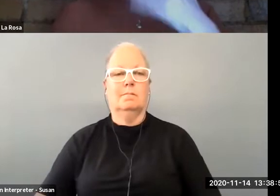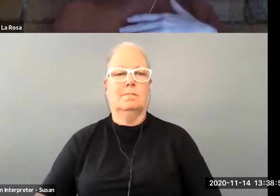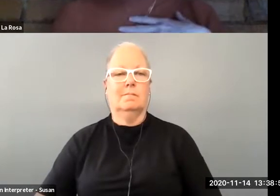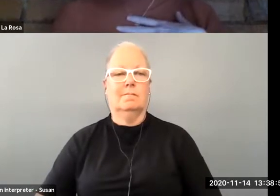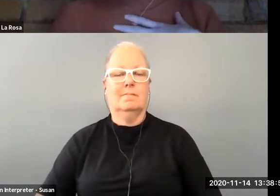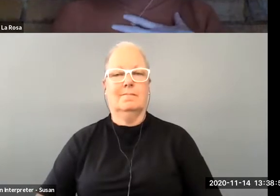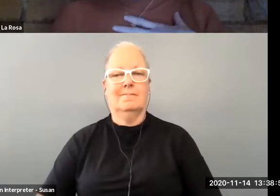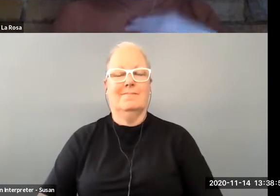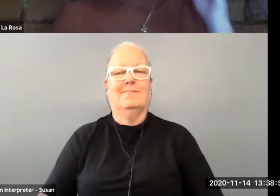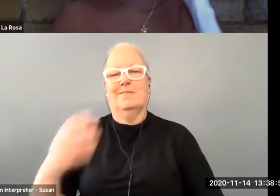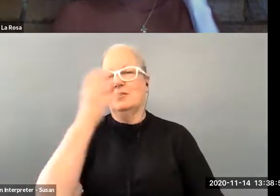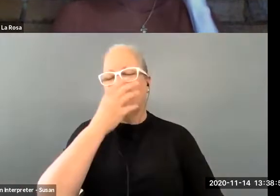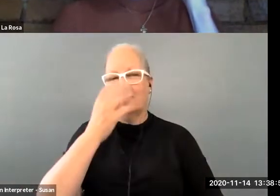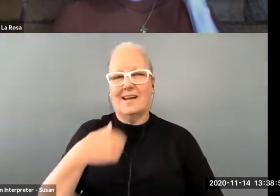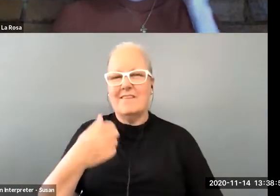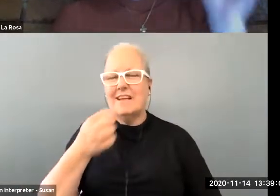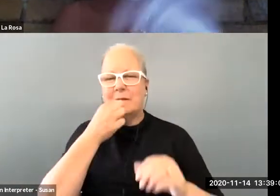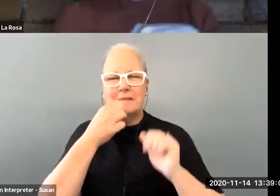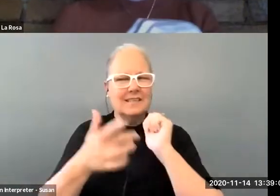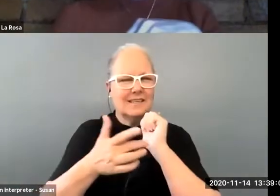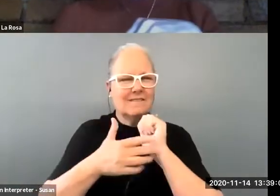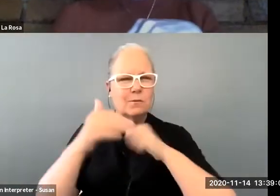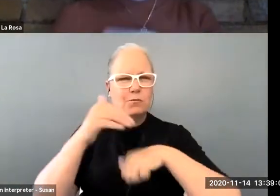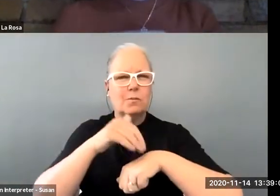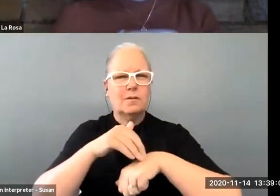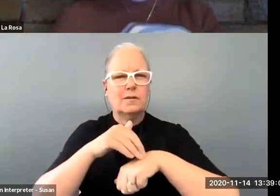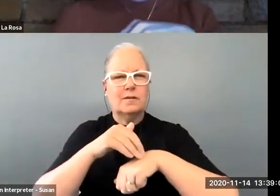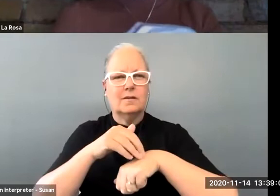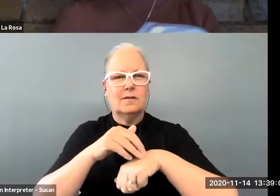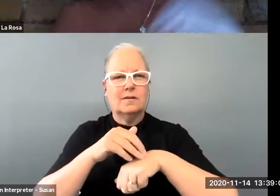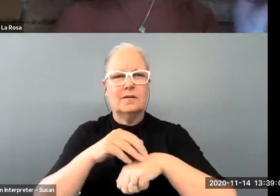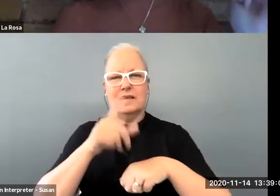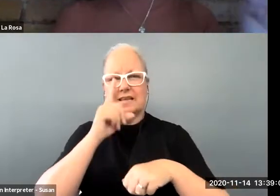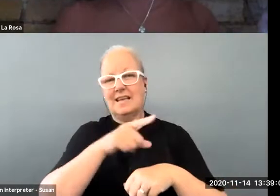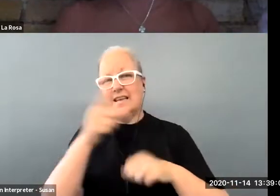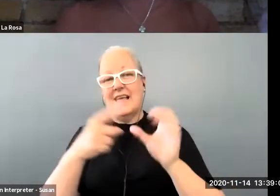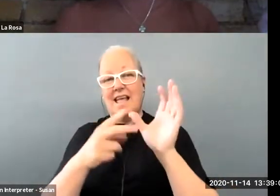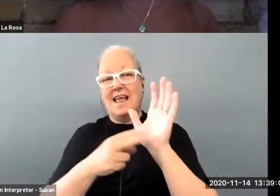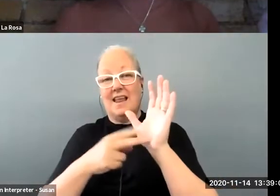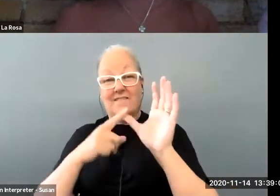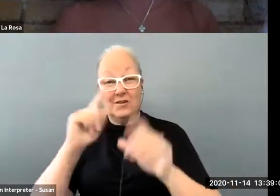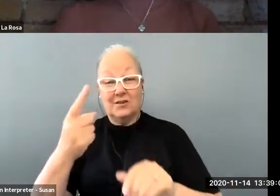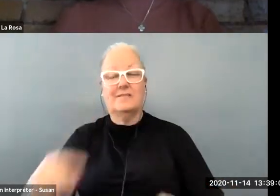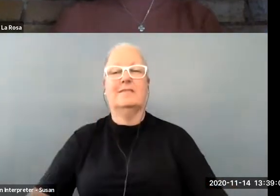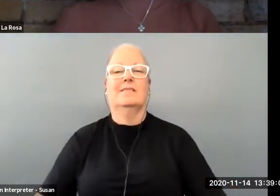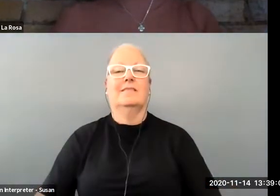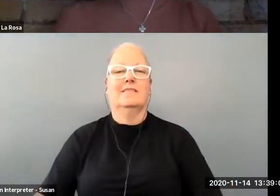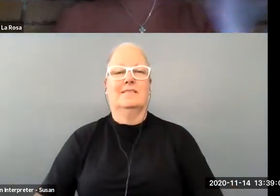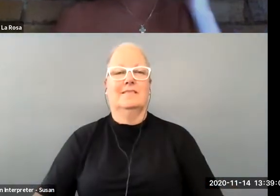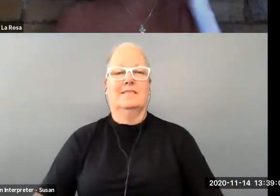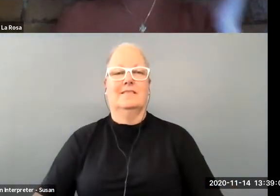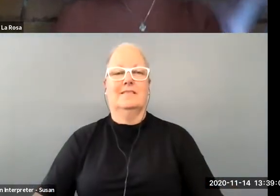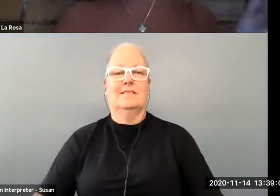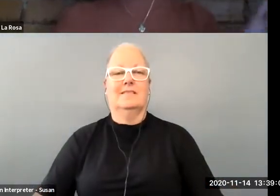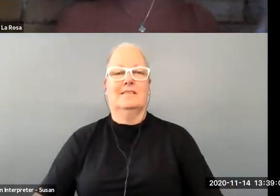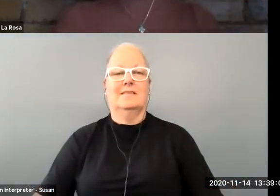Sorry, I'm just having a technical difficulty. Can you just jump back to me after Anna? Sorry. Yeah, sure. No worries. Sorry. Yes, I'm Anna. I'm trying to fix